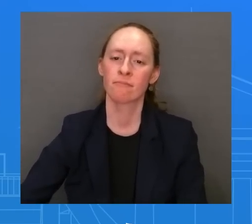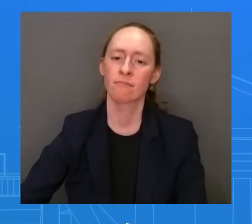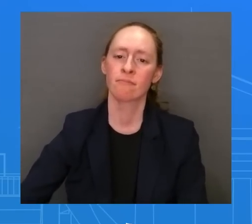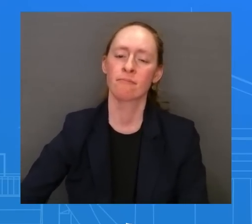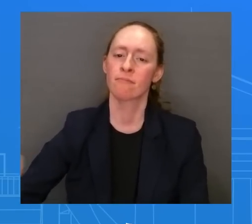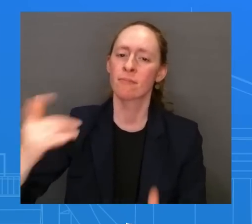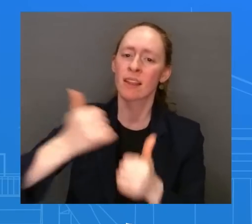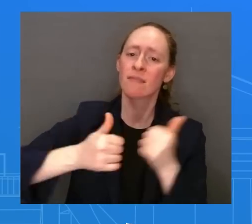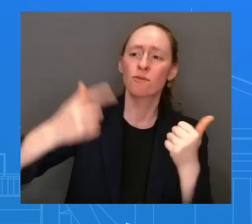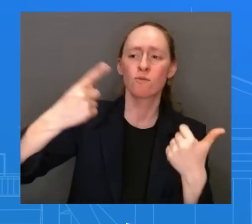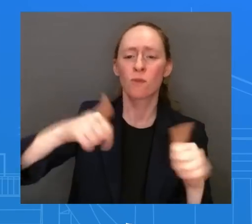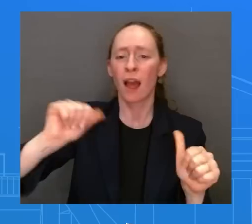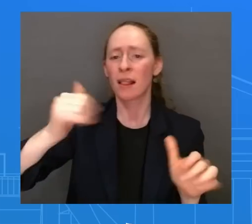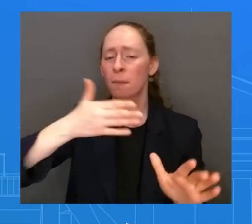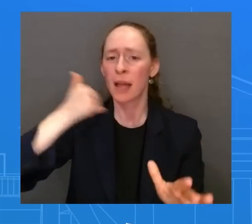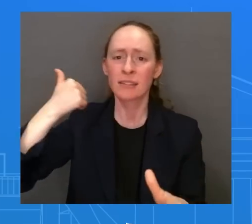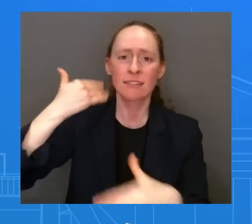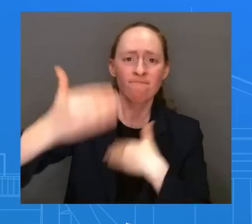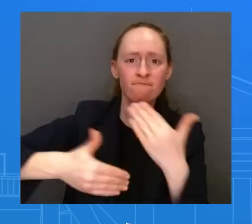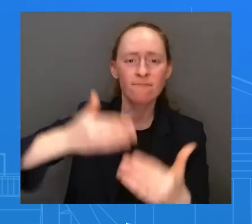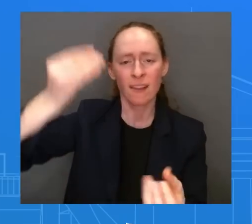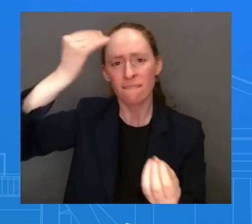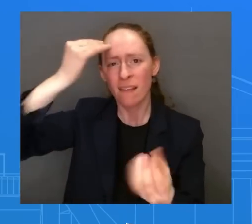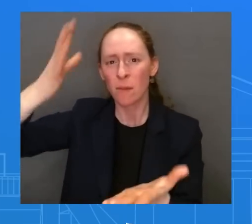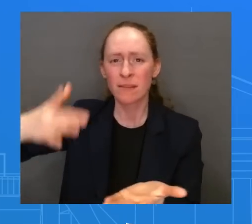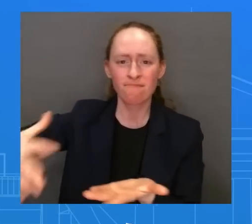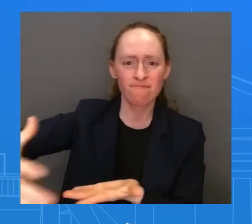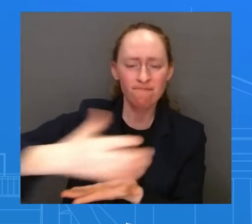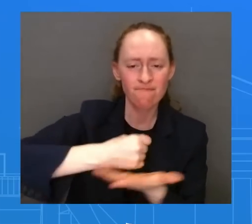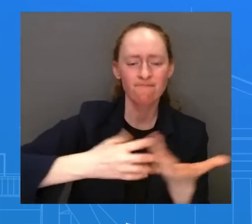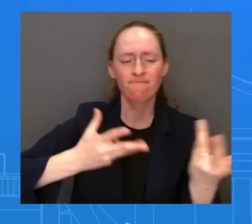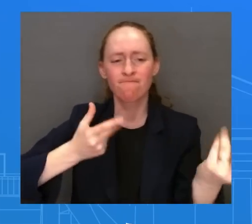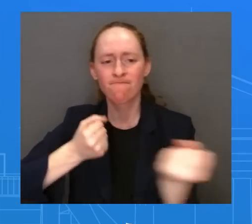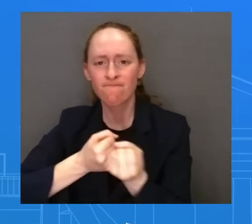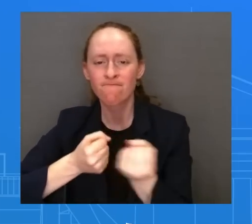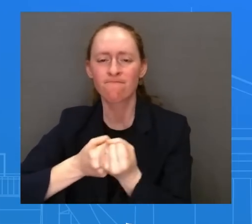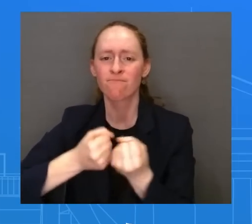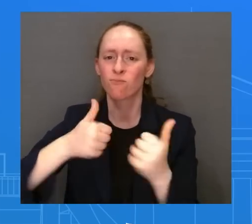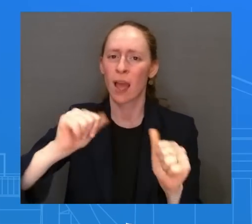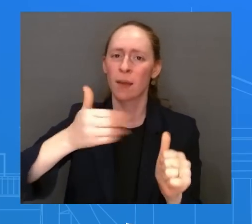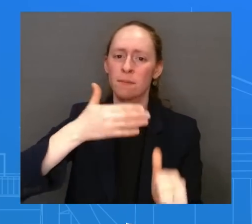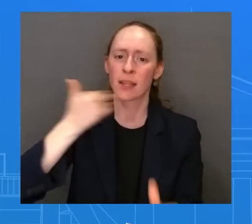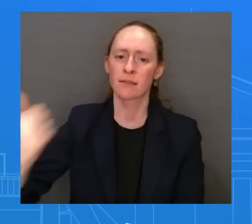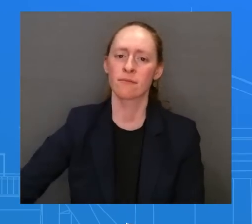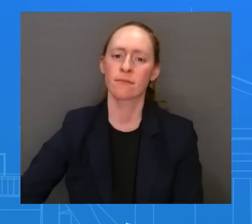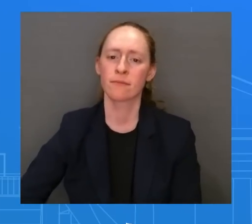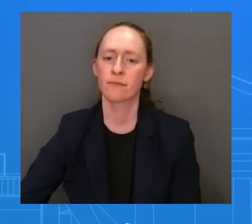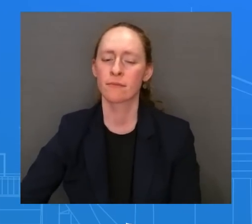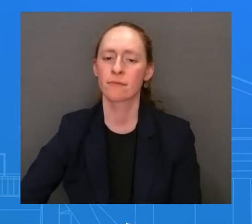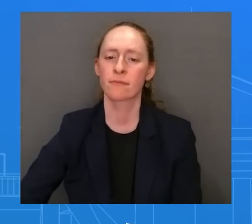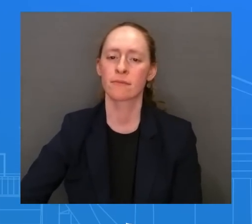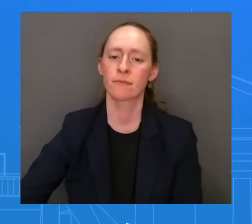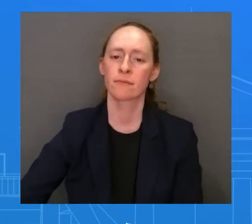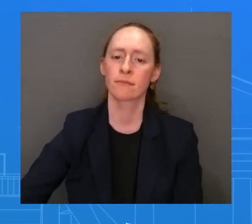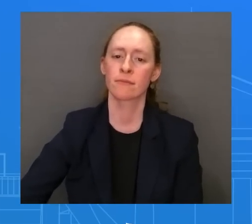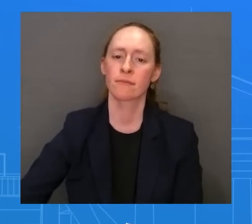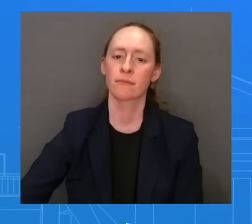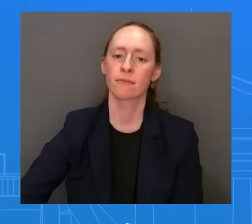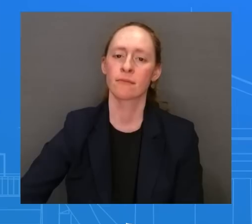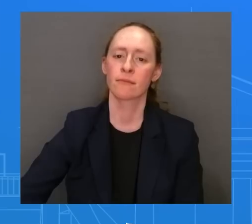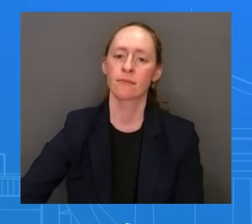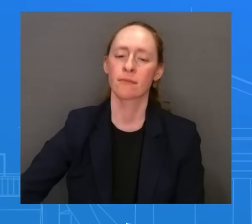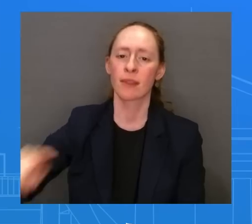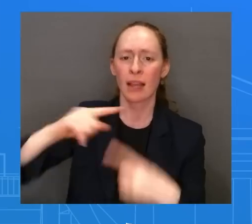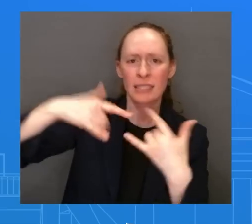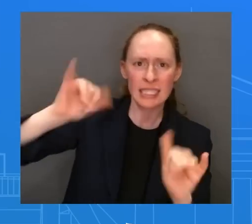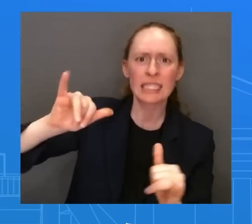responses the best assessments that they could the president relied on that judgment but he kept challenging it all the way through he kept challenging it he kept